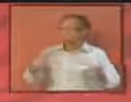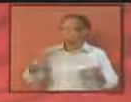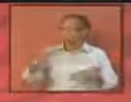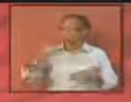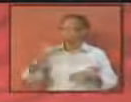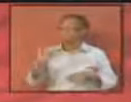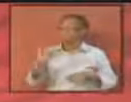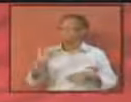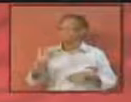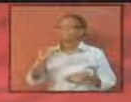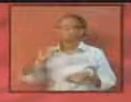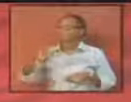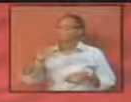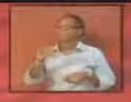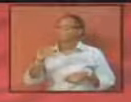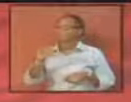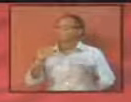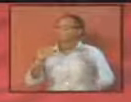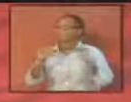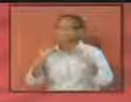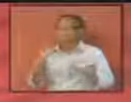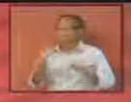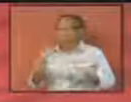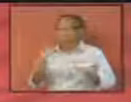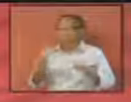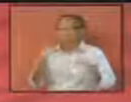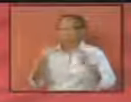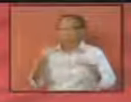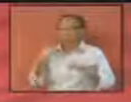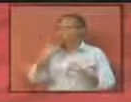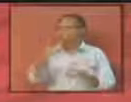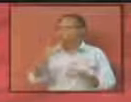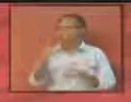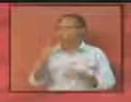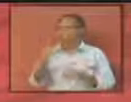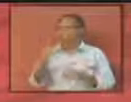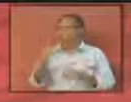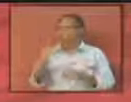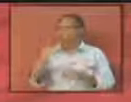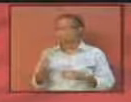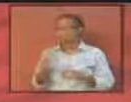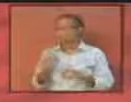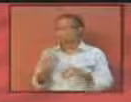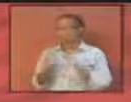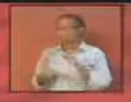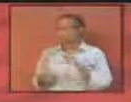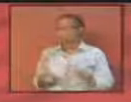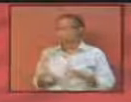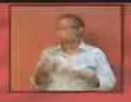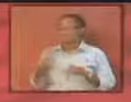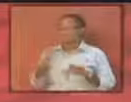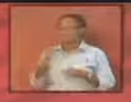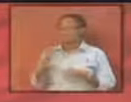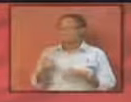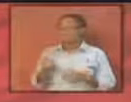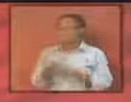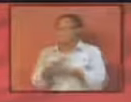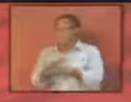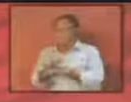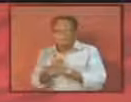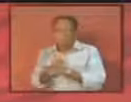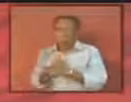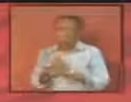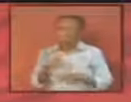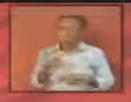do get changes in the virus. So you can, after a successive infections, you can get sort of evolution